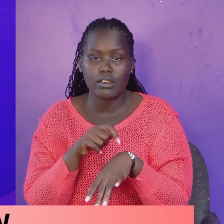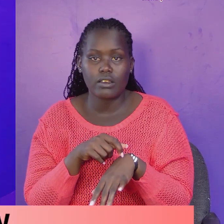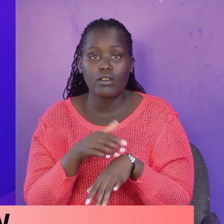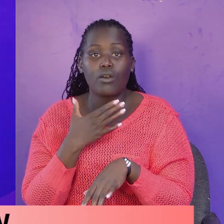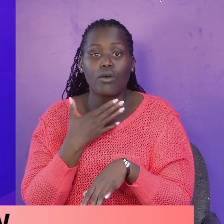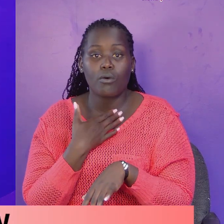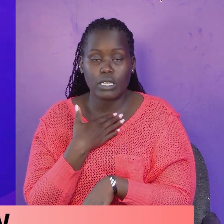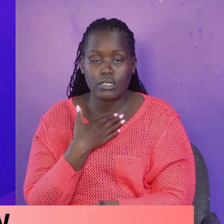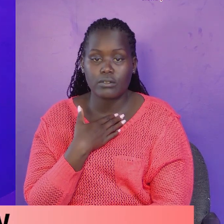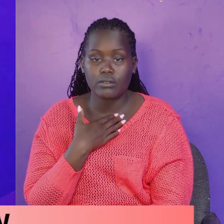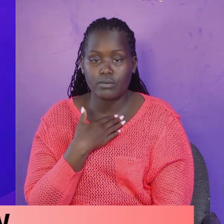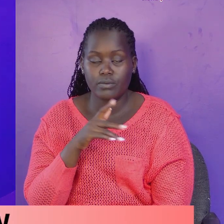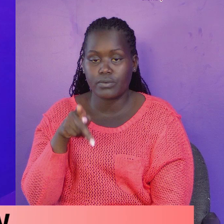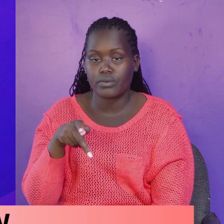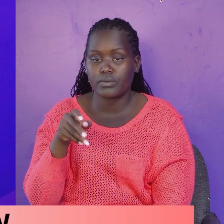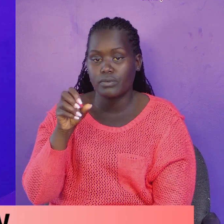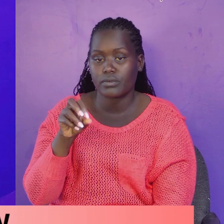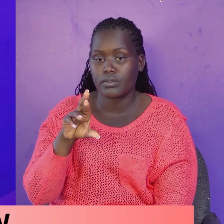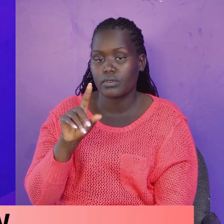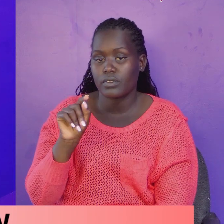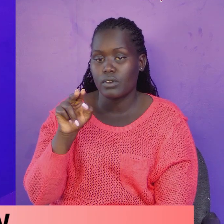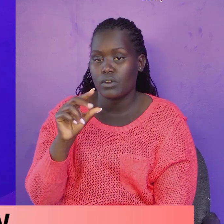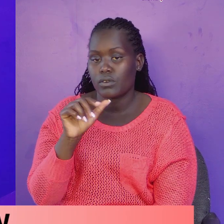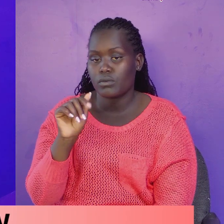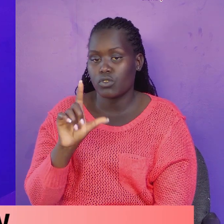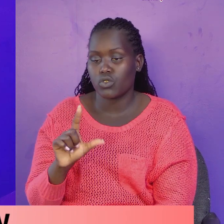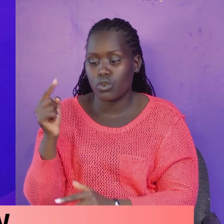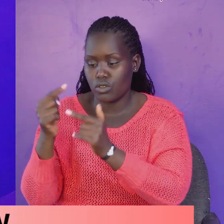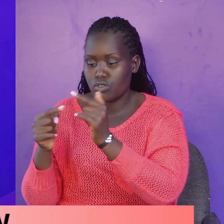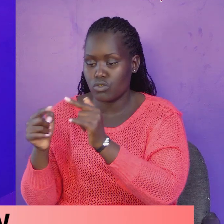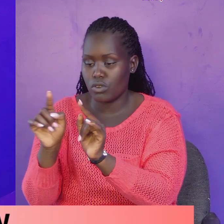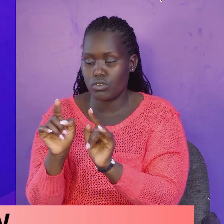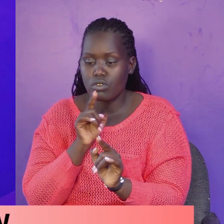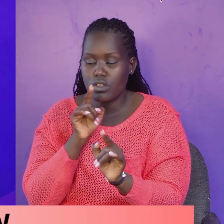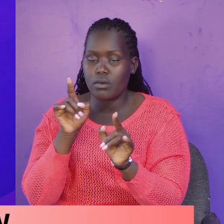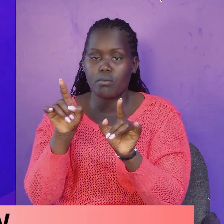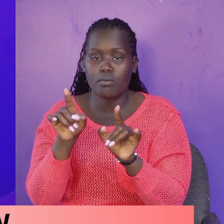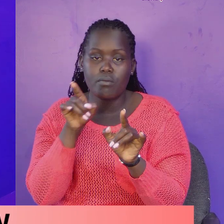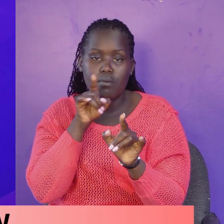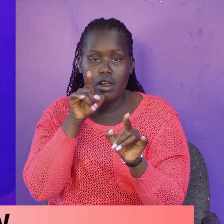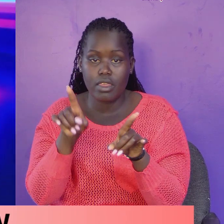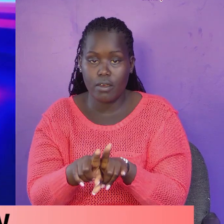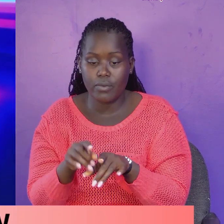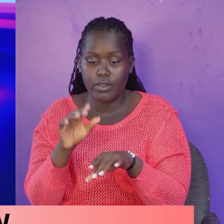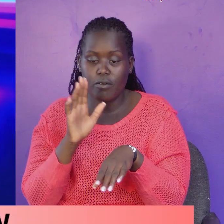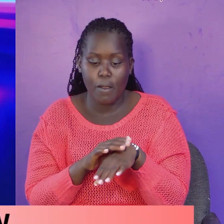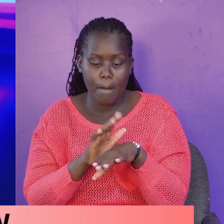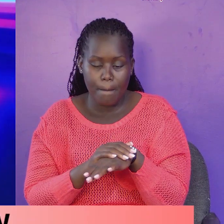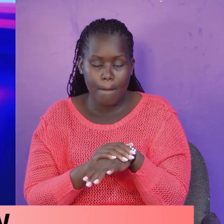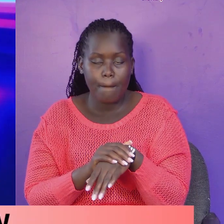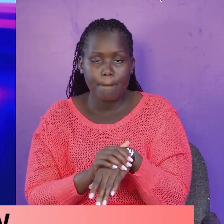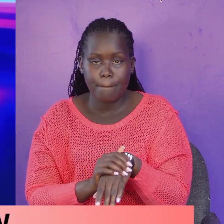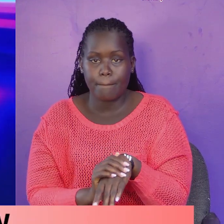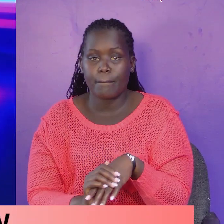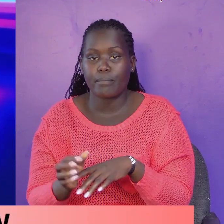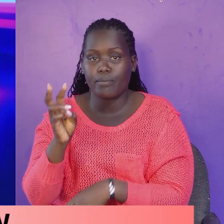like Portugal to win it for Ronaldo and their brother. It will be so good. At least the